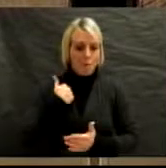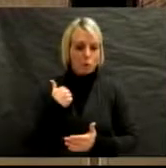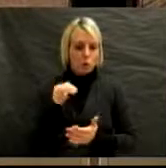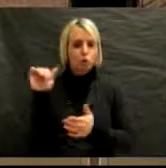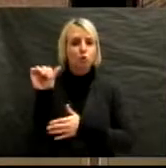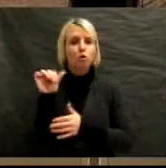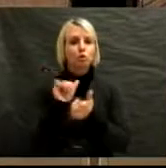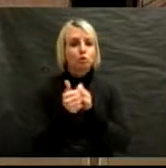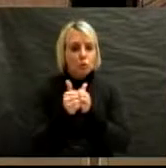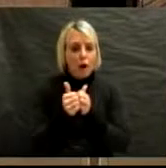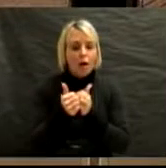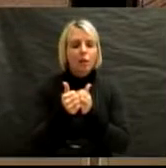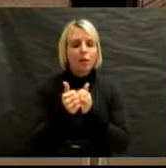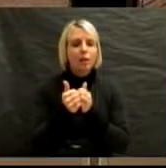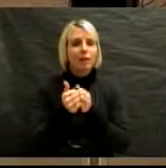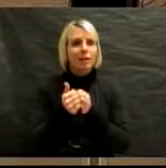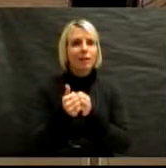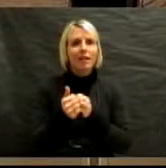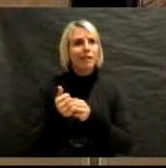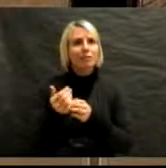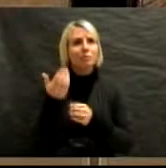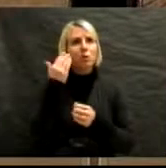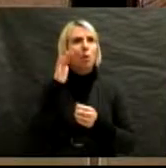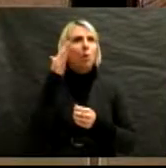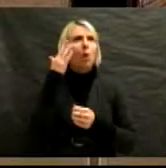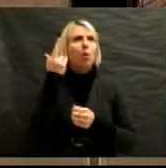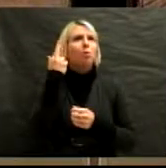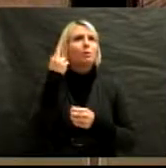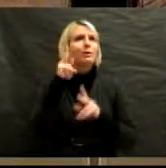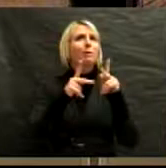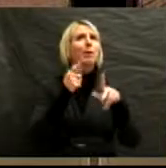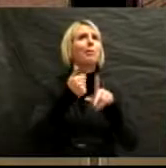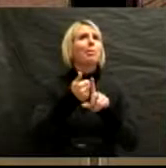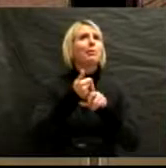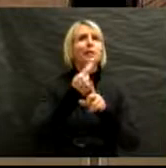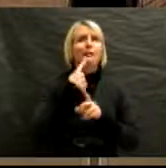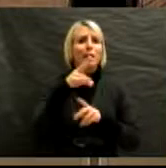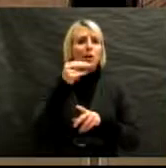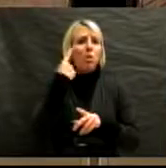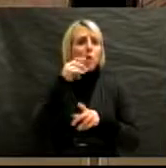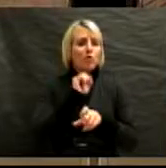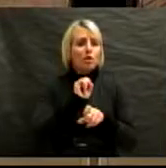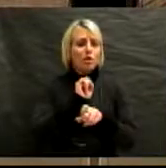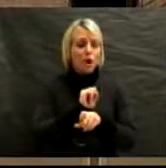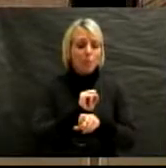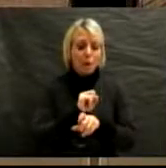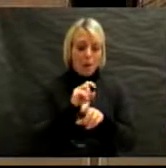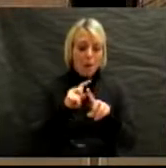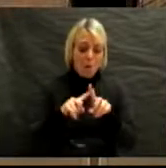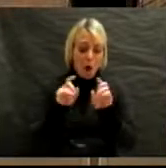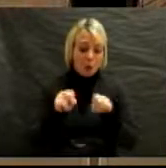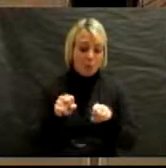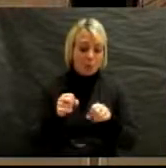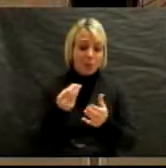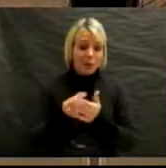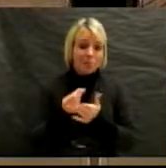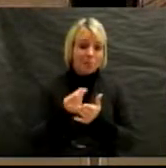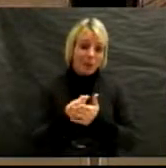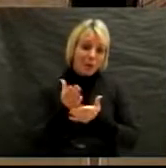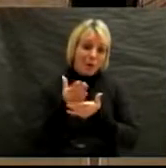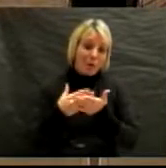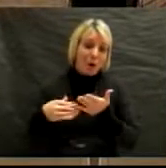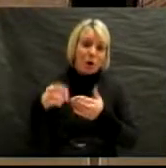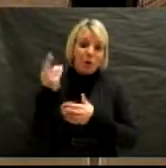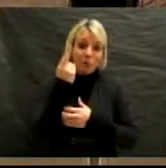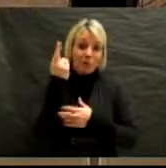could well be an unspoken reason why they don't, is because it's strictly volunteer. And I think if there's some compensation,